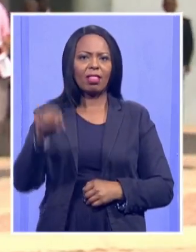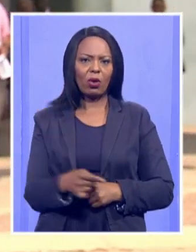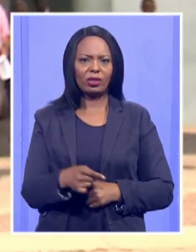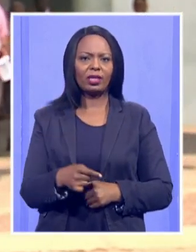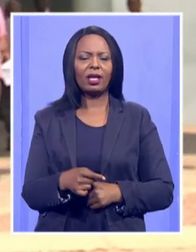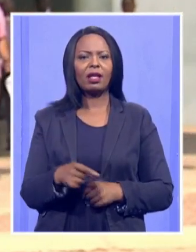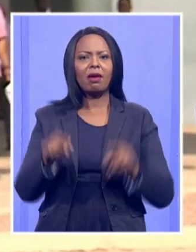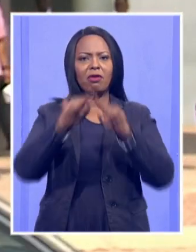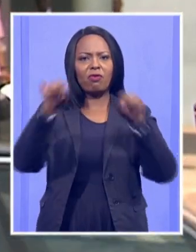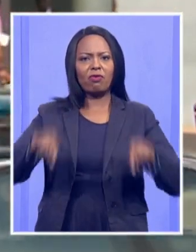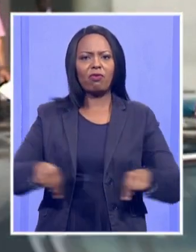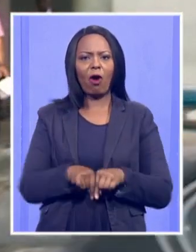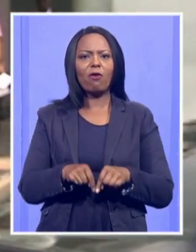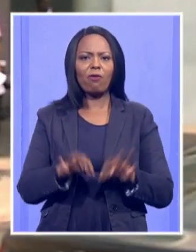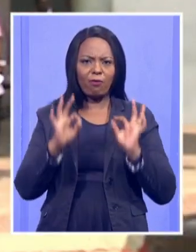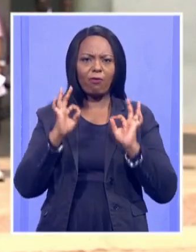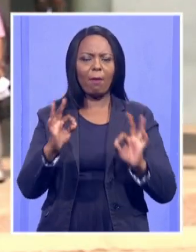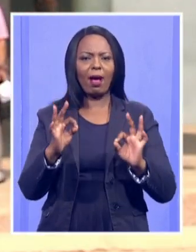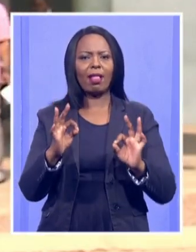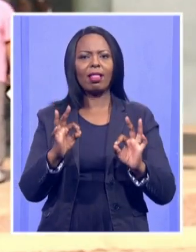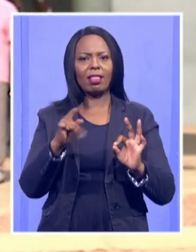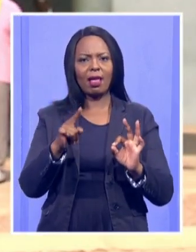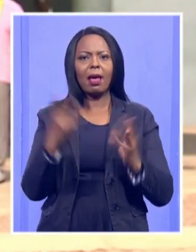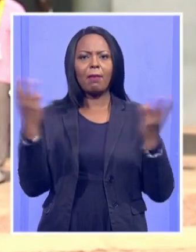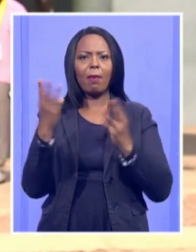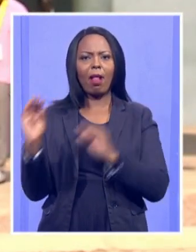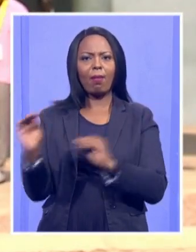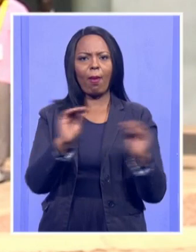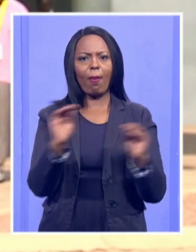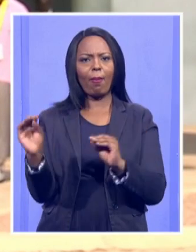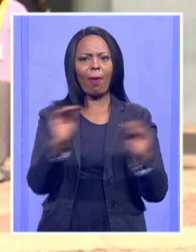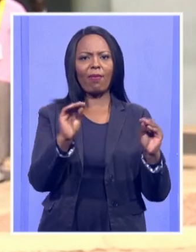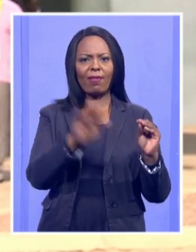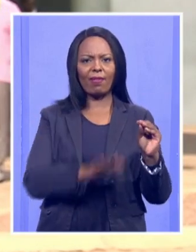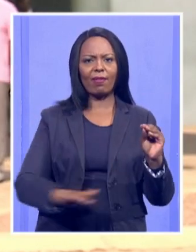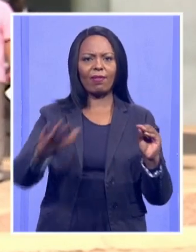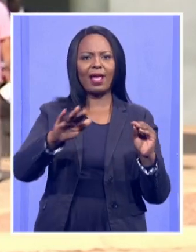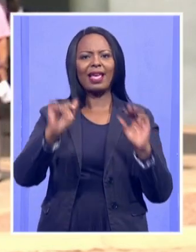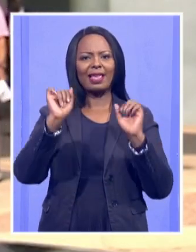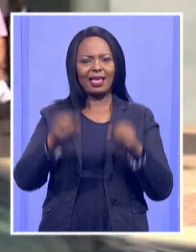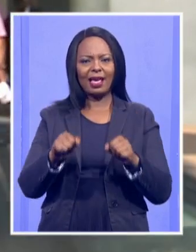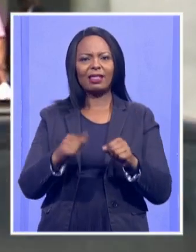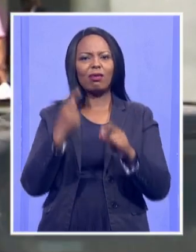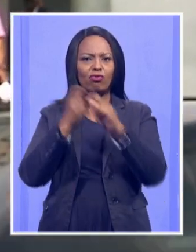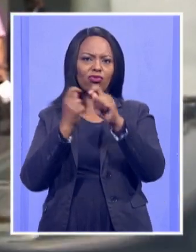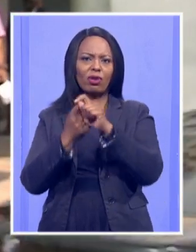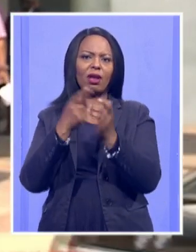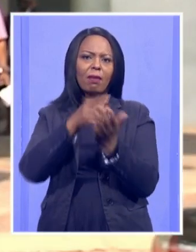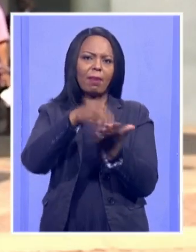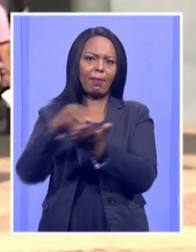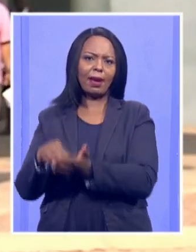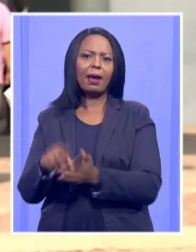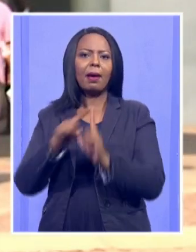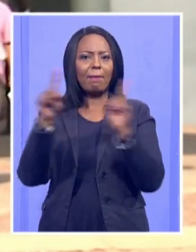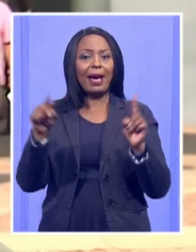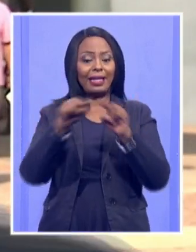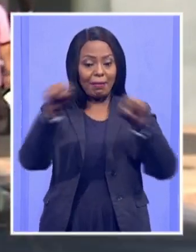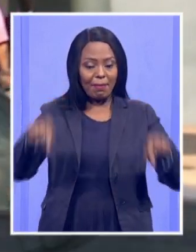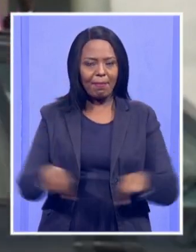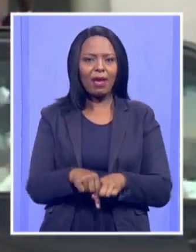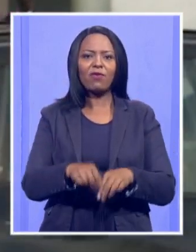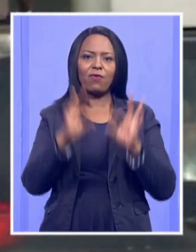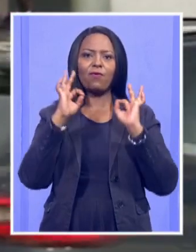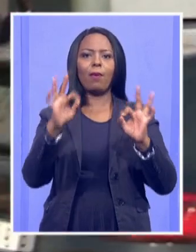formal sites where we'll be able to move people with informal housing to be on formal sites. And that in